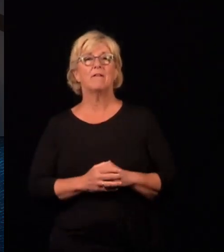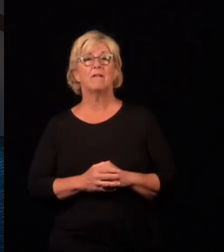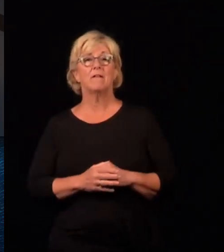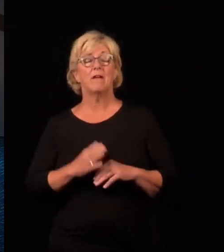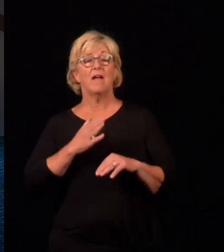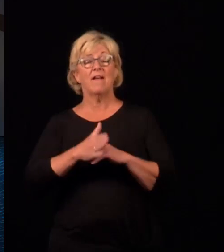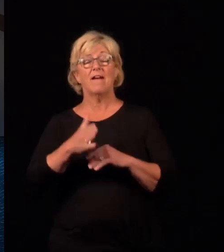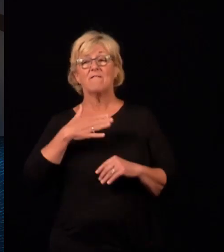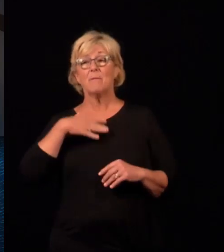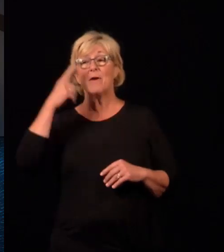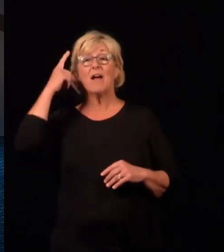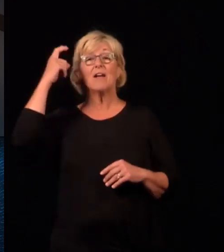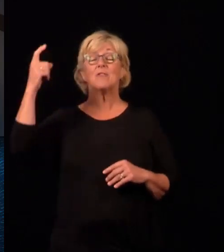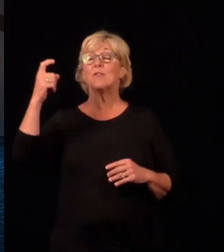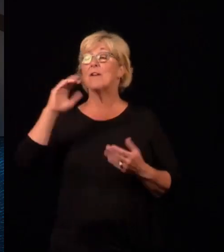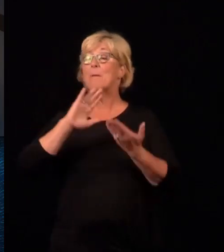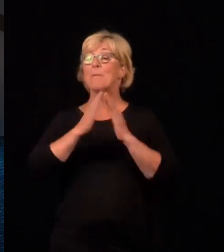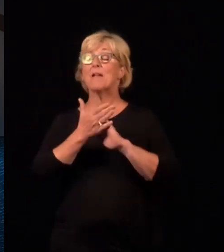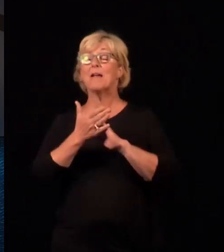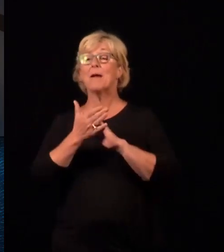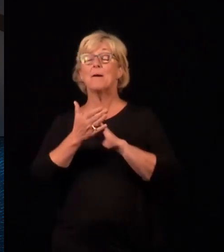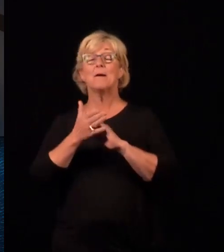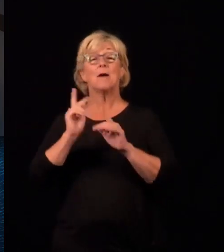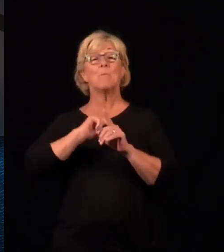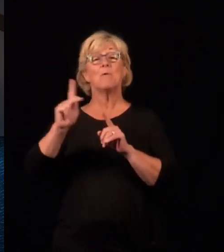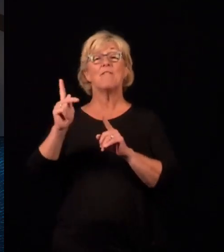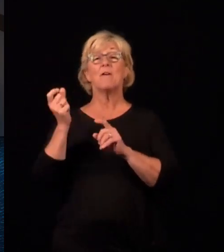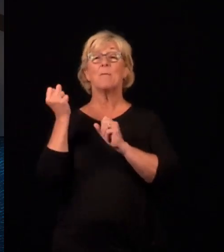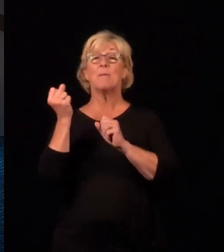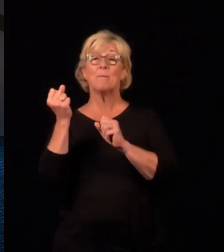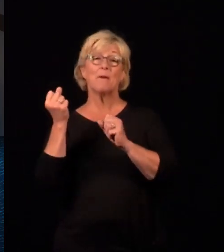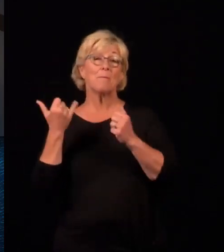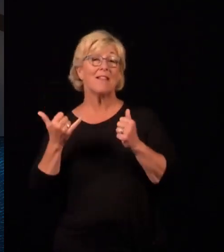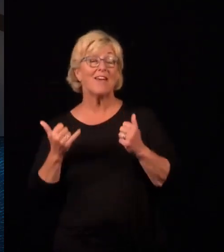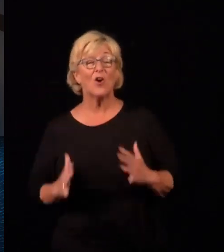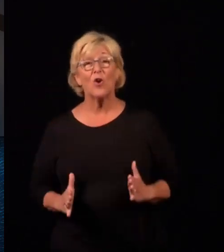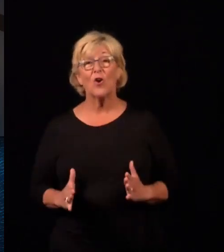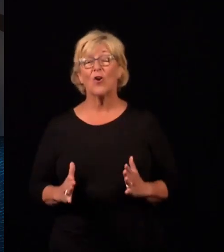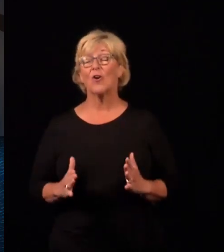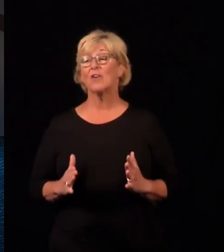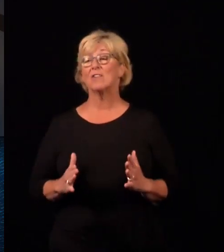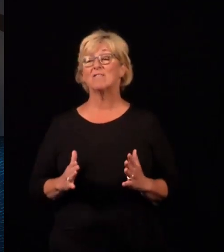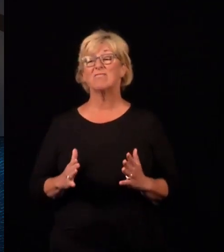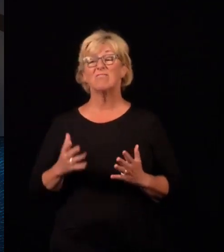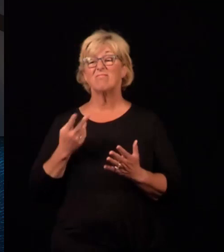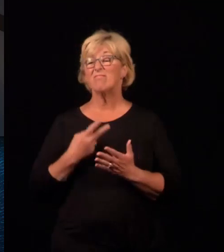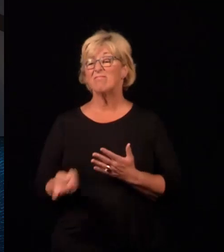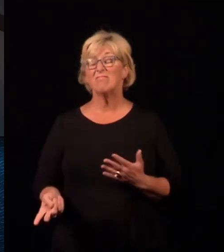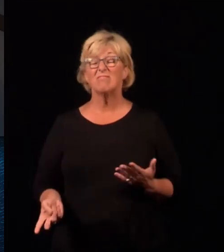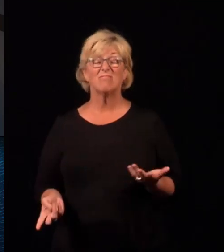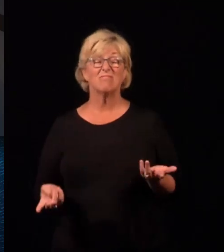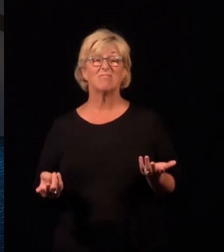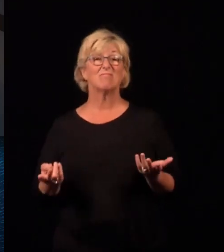my dreams of becoming a baseball, professional baseball player had ended, my working career